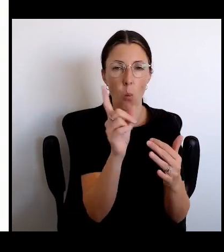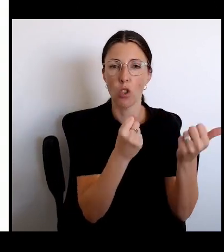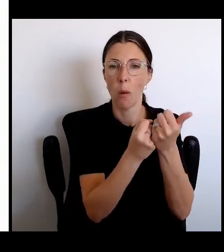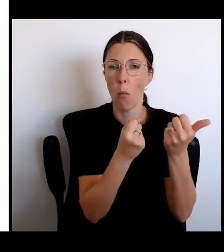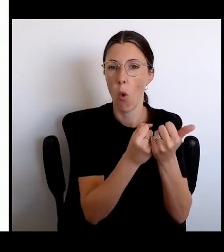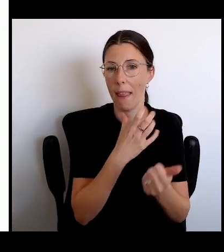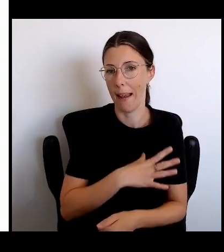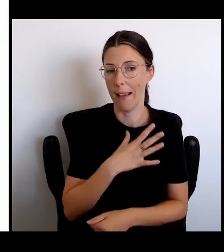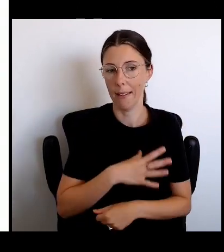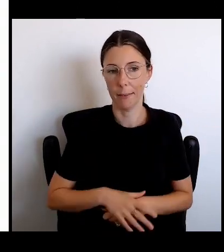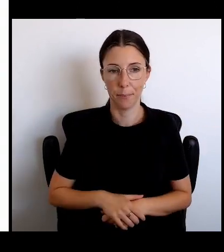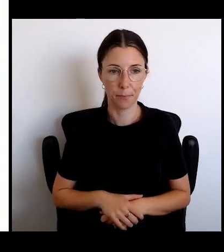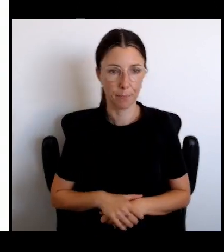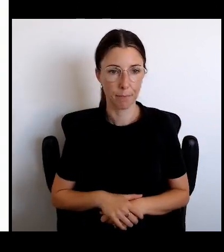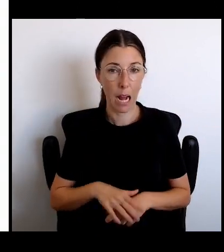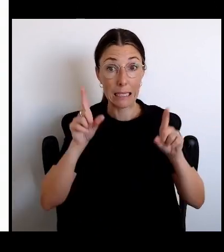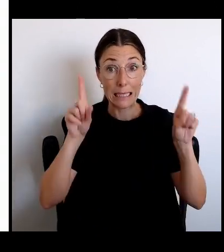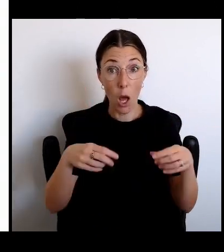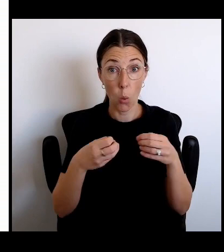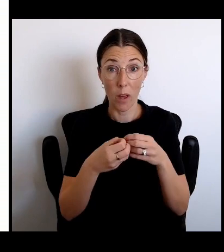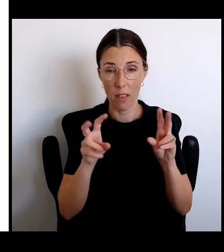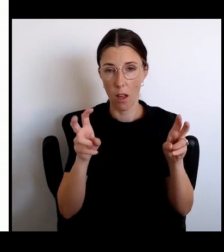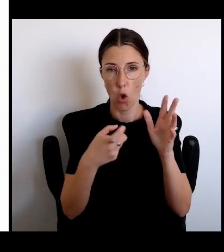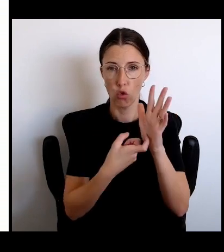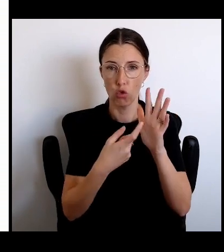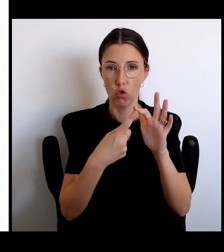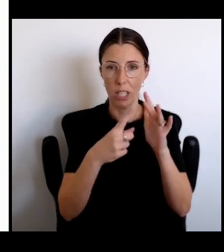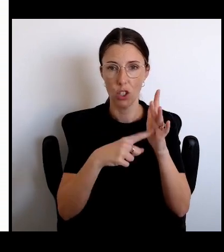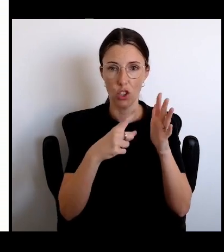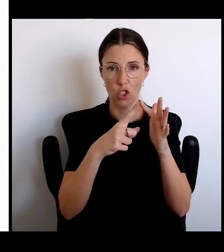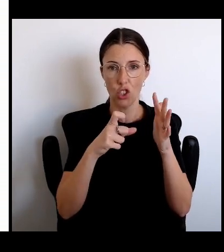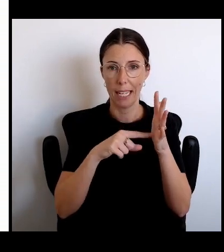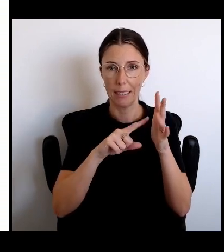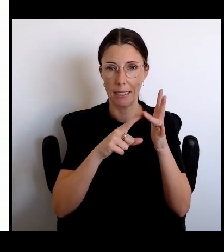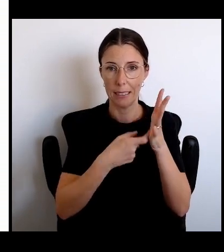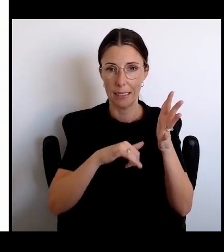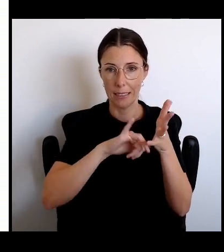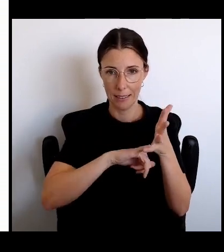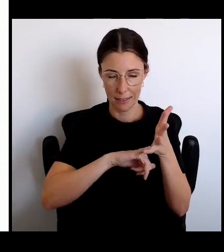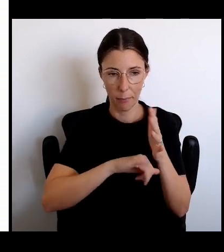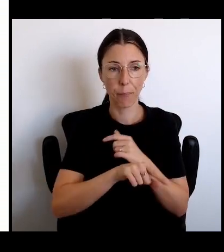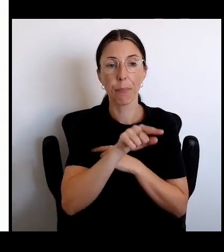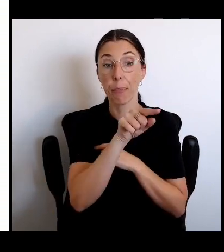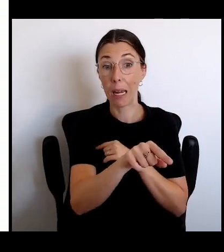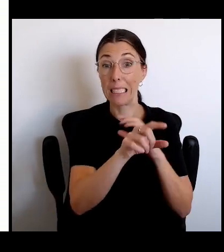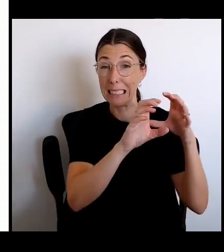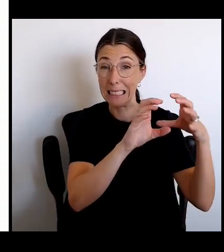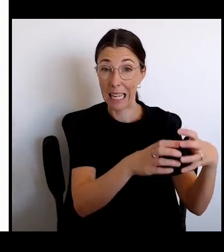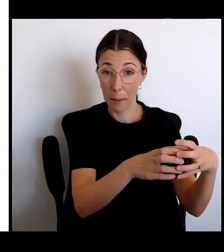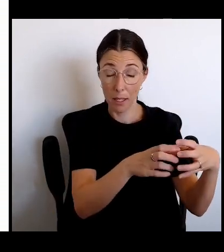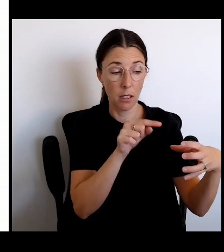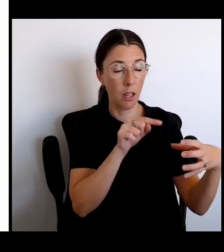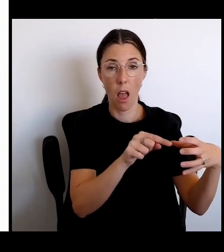So to start with the rejectors, this is the segment that we sort of describe as never have